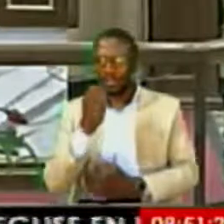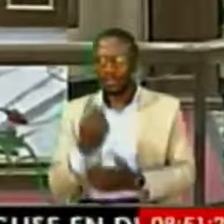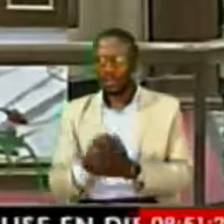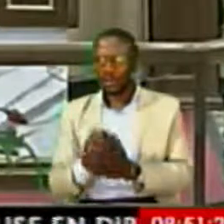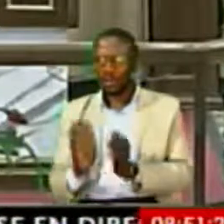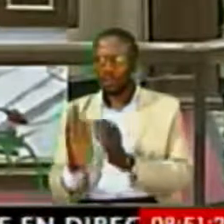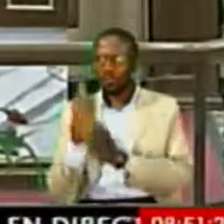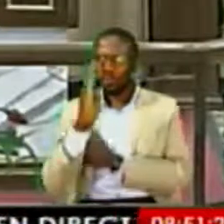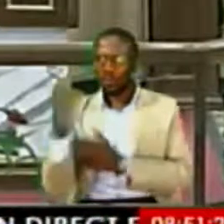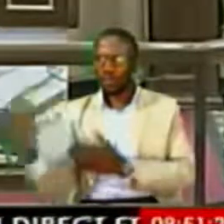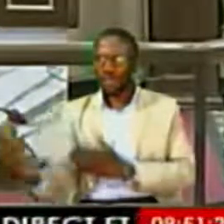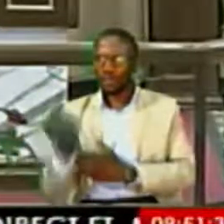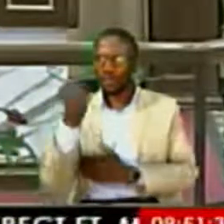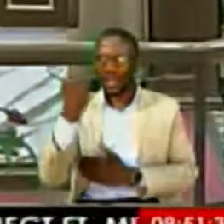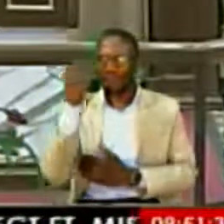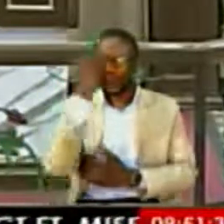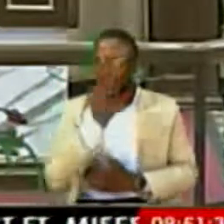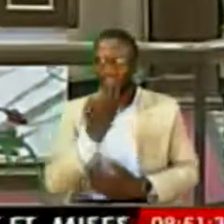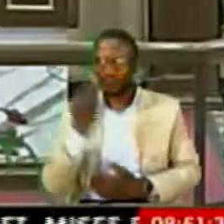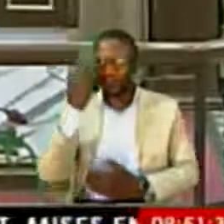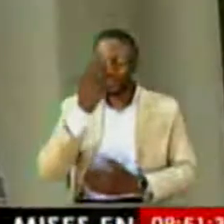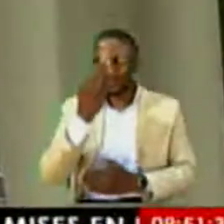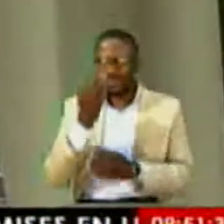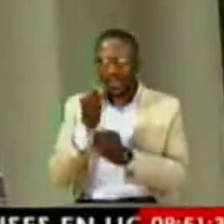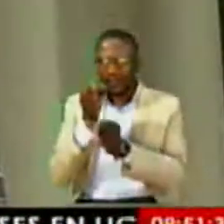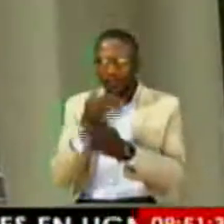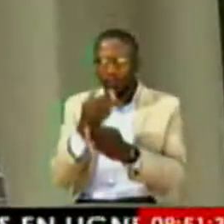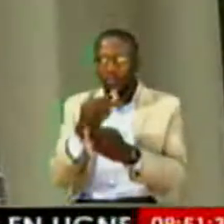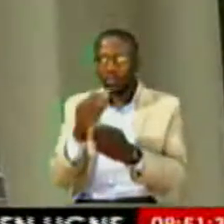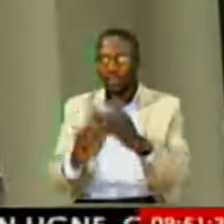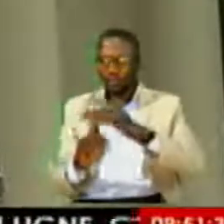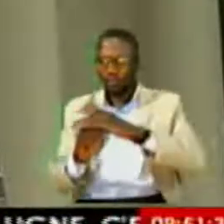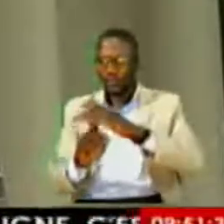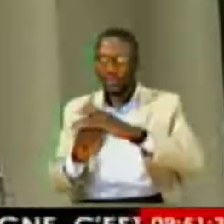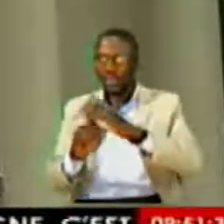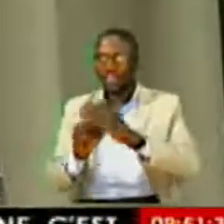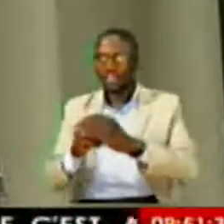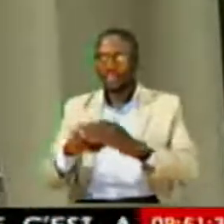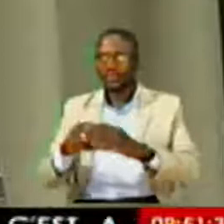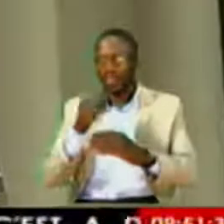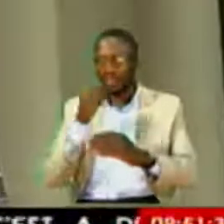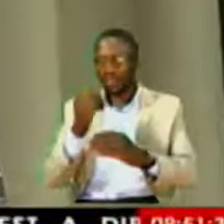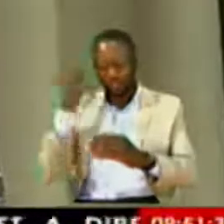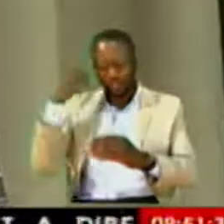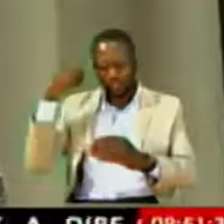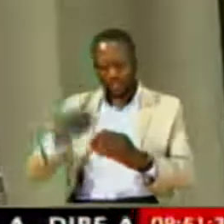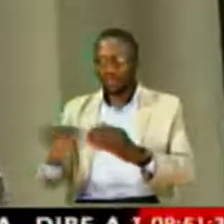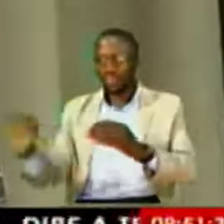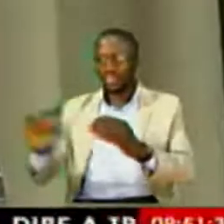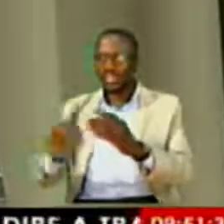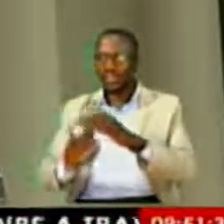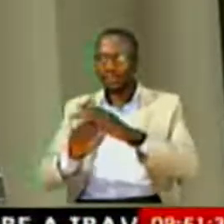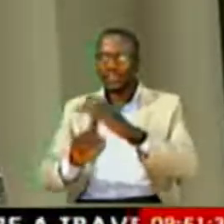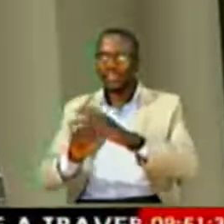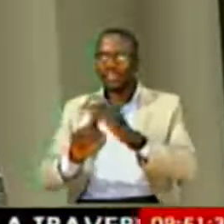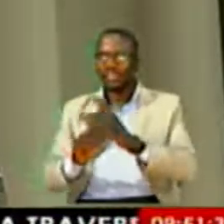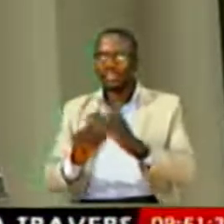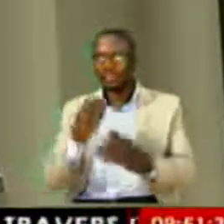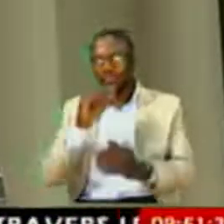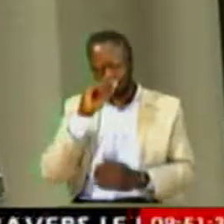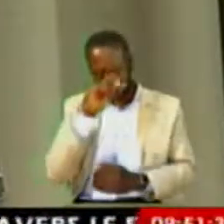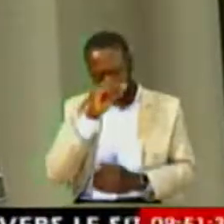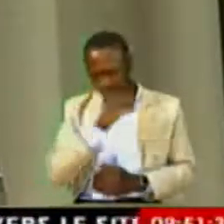la forme visible, God took a visible form d'apparition. Of appearing. Cette